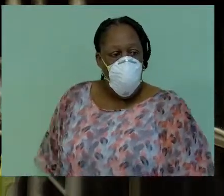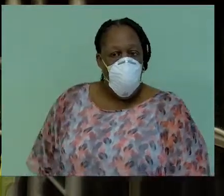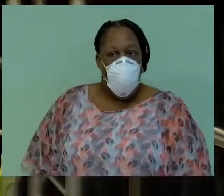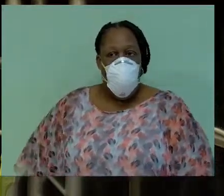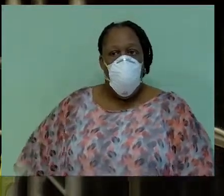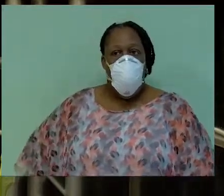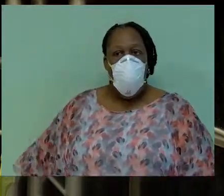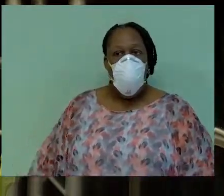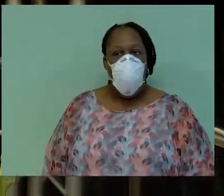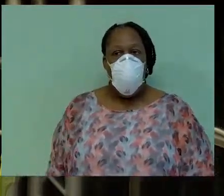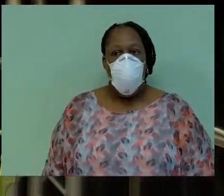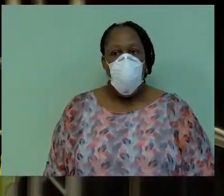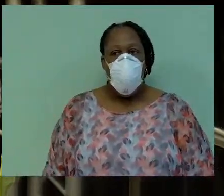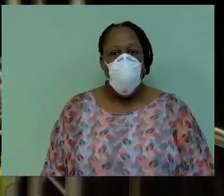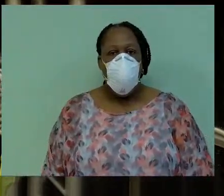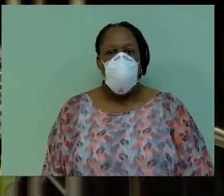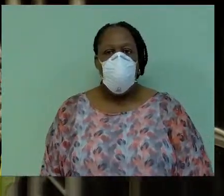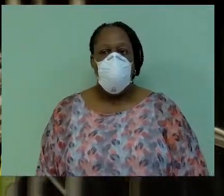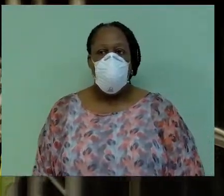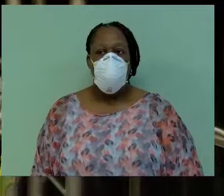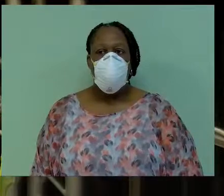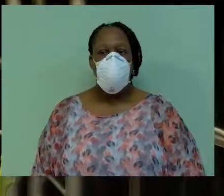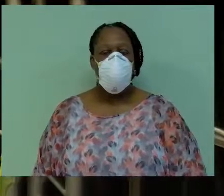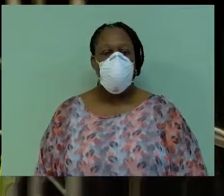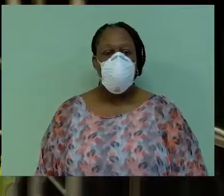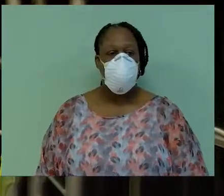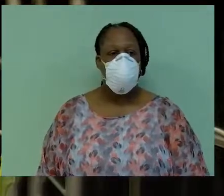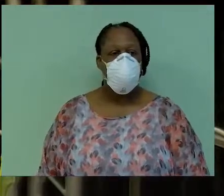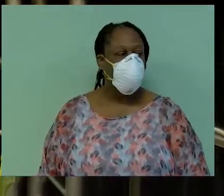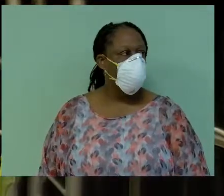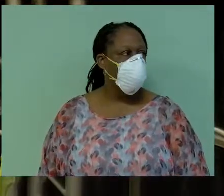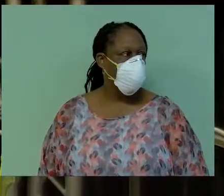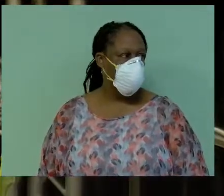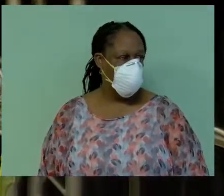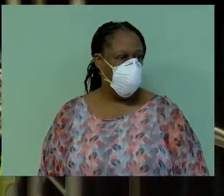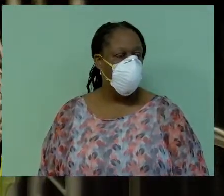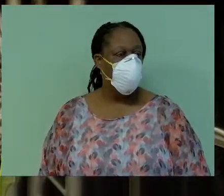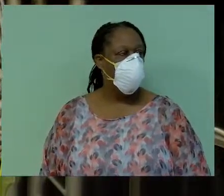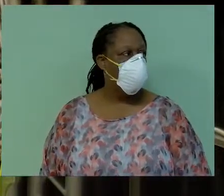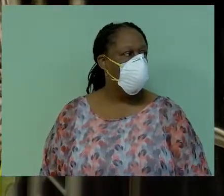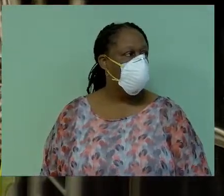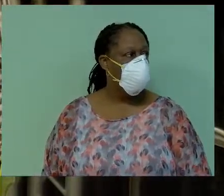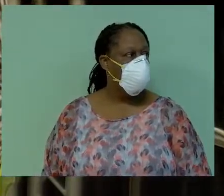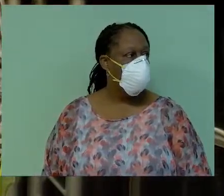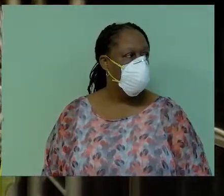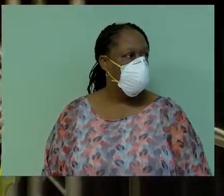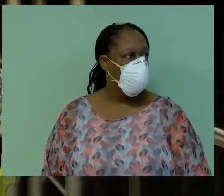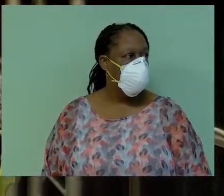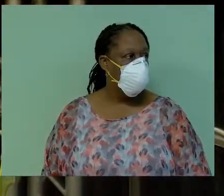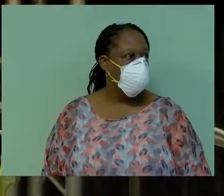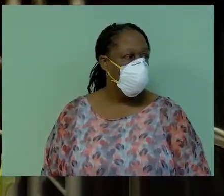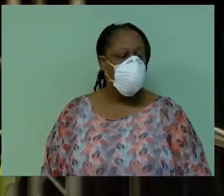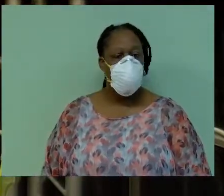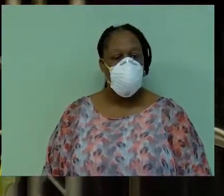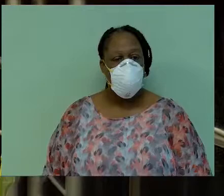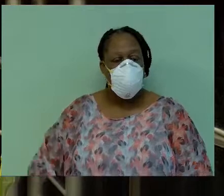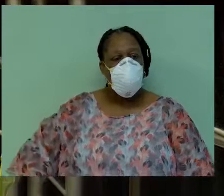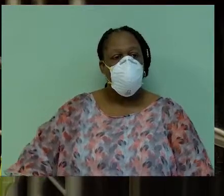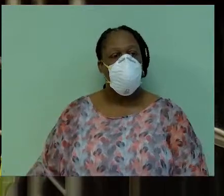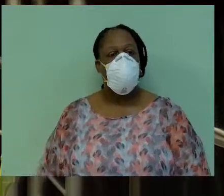ideal because it has a few features on it that allows it to not only clean